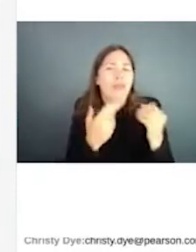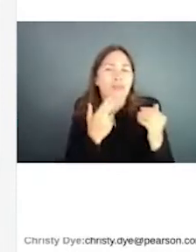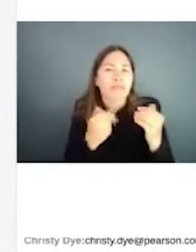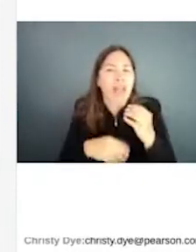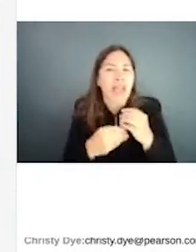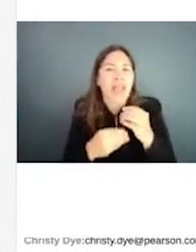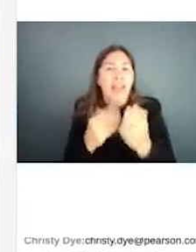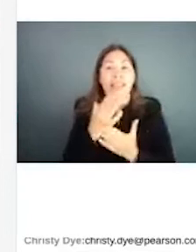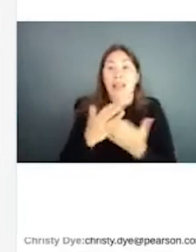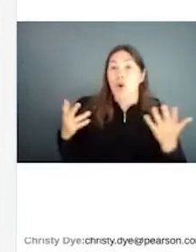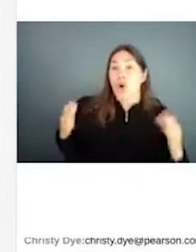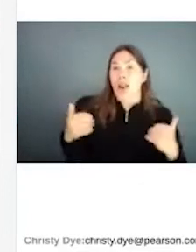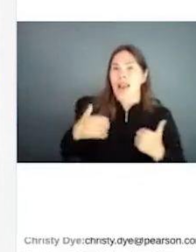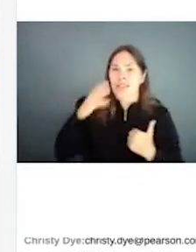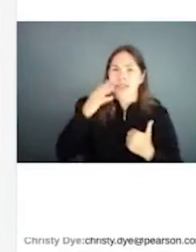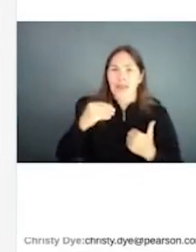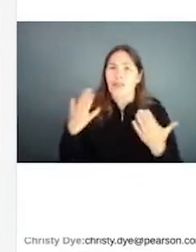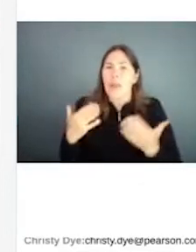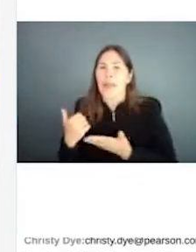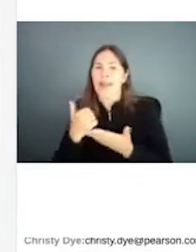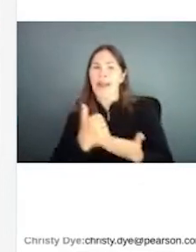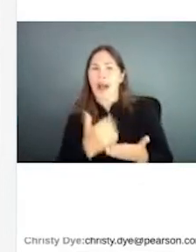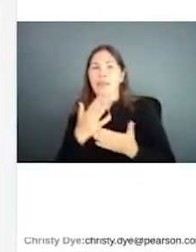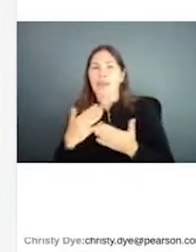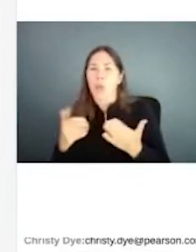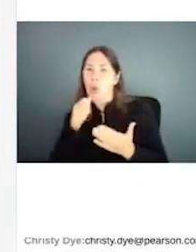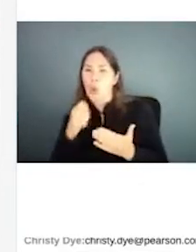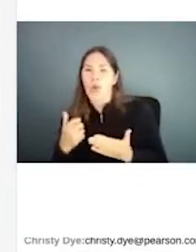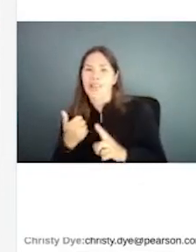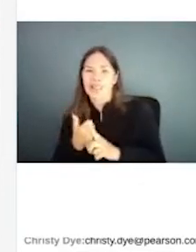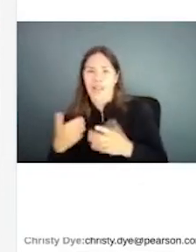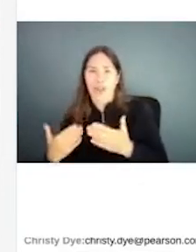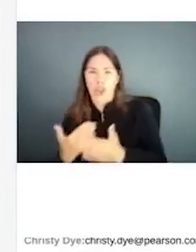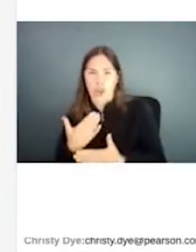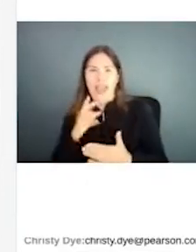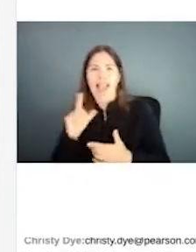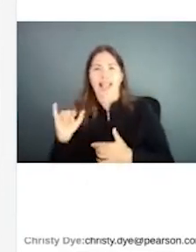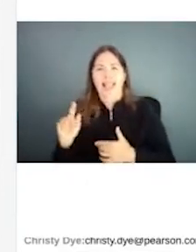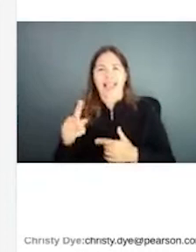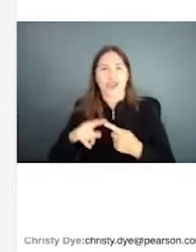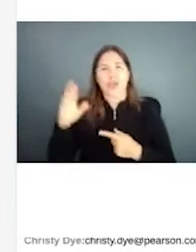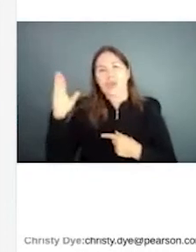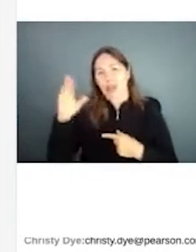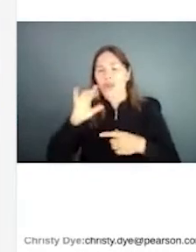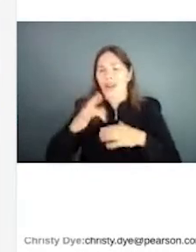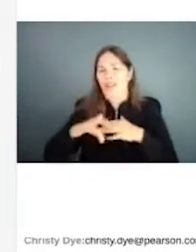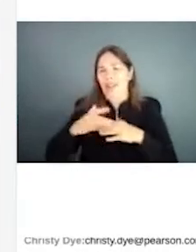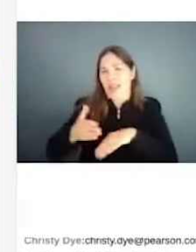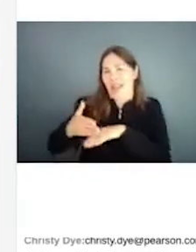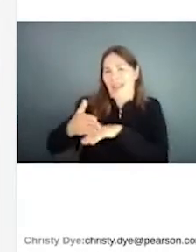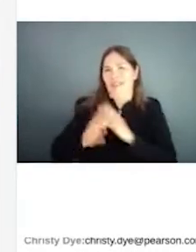experience can add to help for the newer people. So, and this link to this presentation, the presentation will be available after the